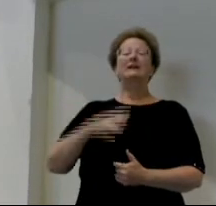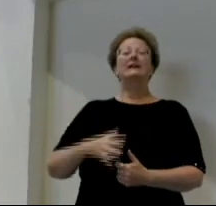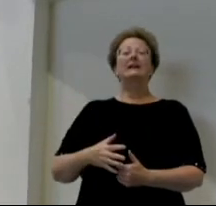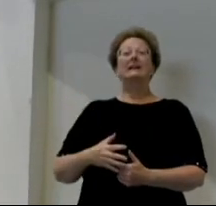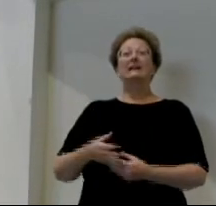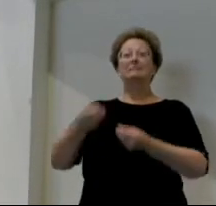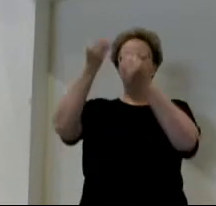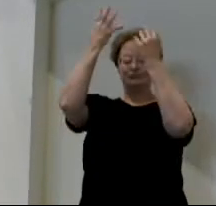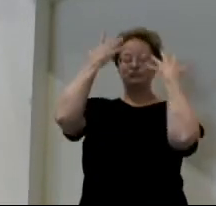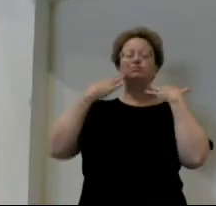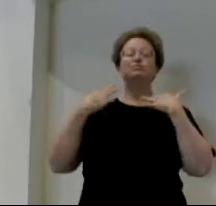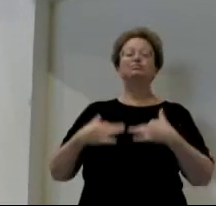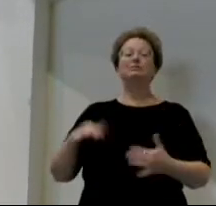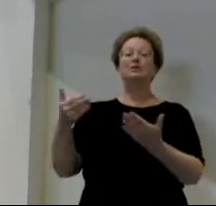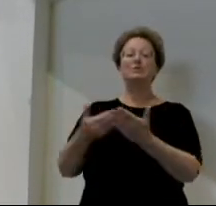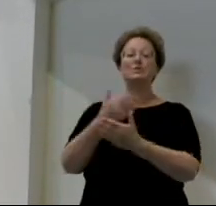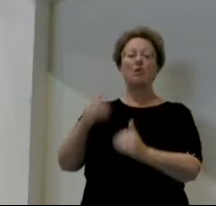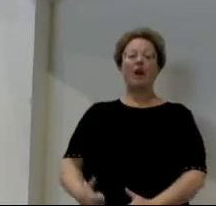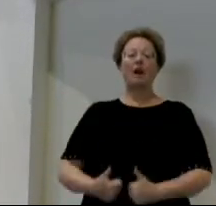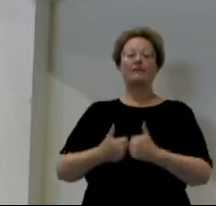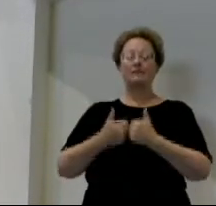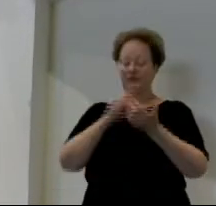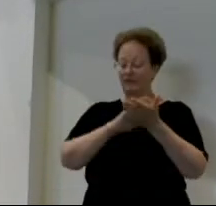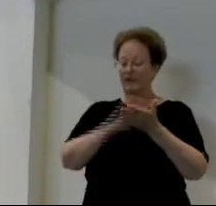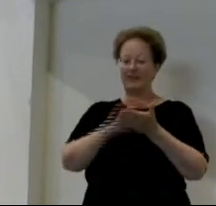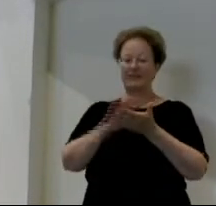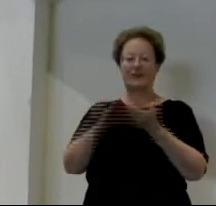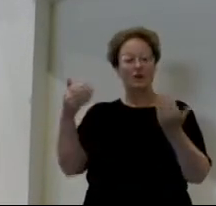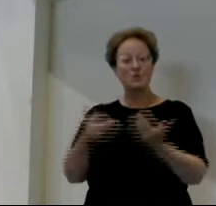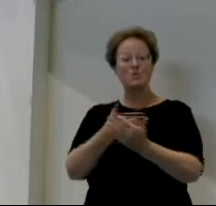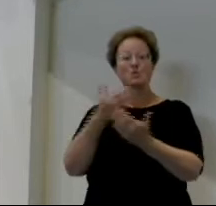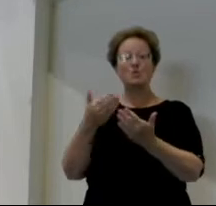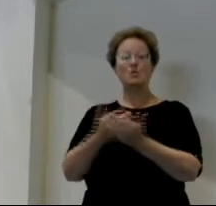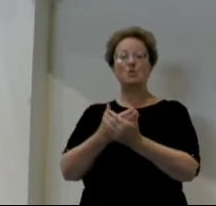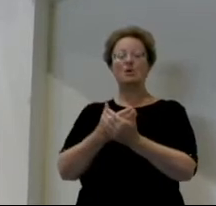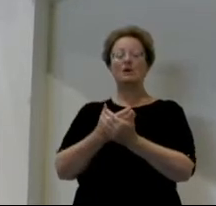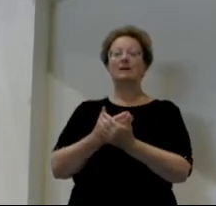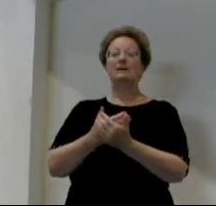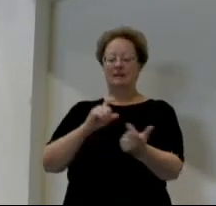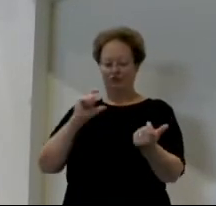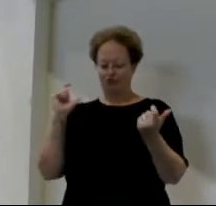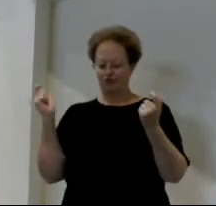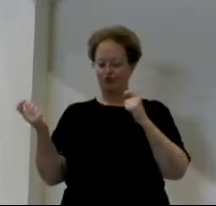life. Being connected to Christ, we are forgiven, we're renewed, and now our lives are redirected.